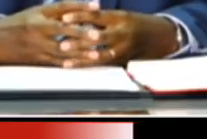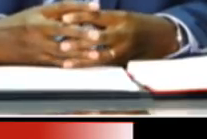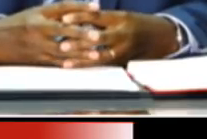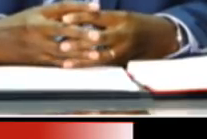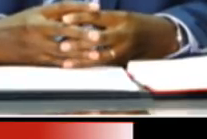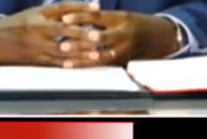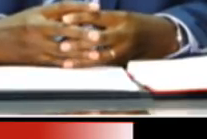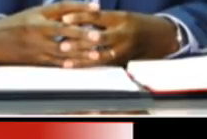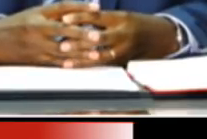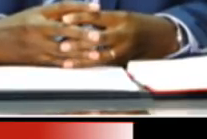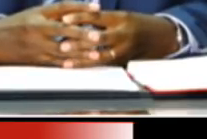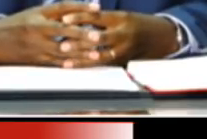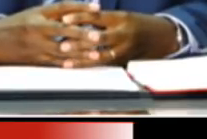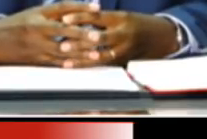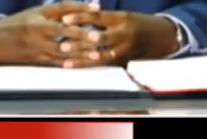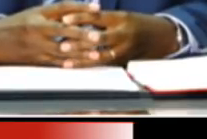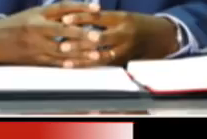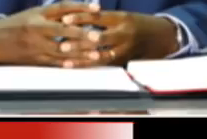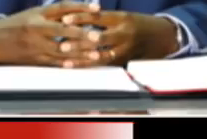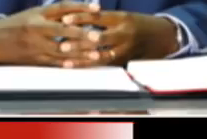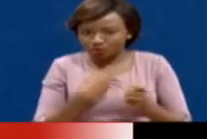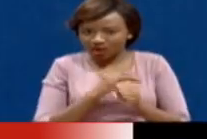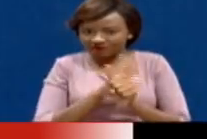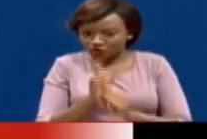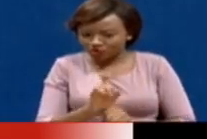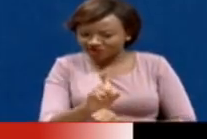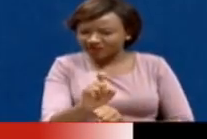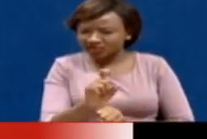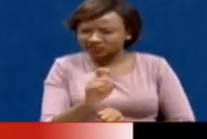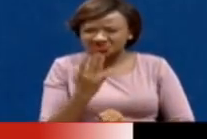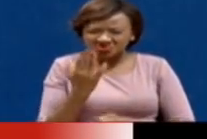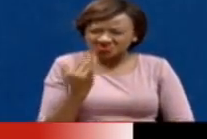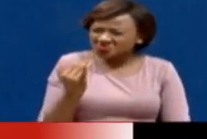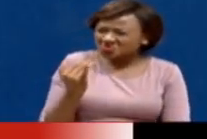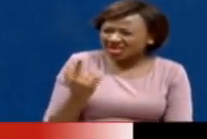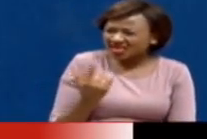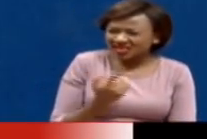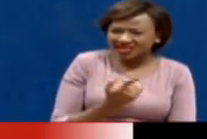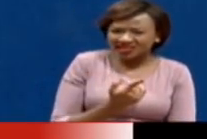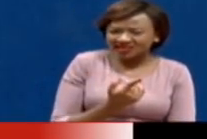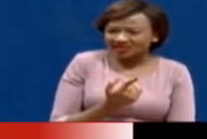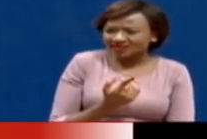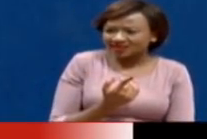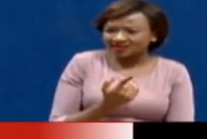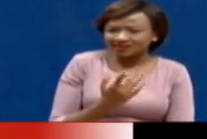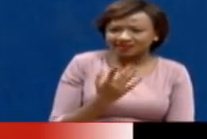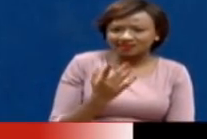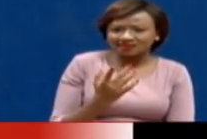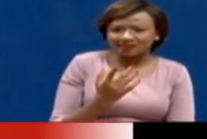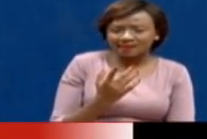COVID-19 by end of April. What is the basis of your projection on these numbers?